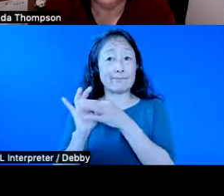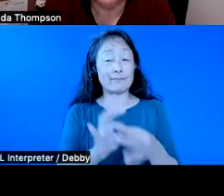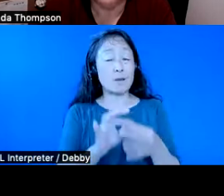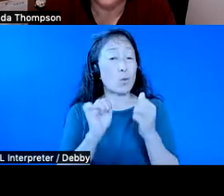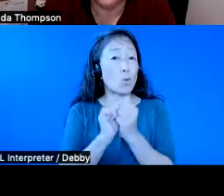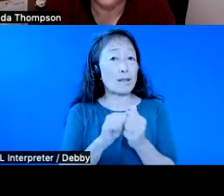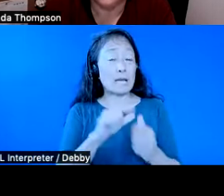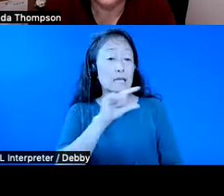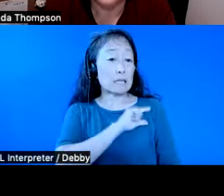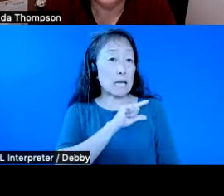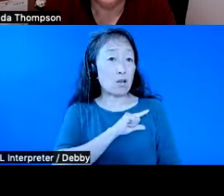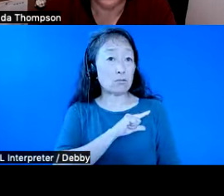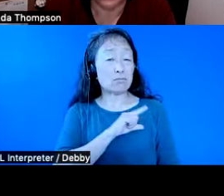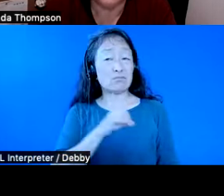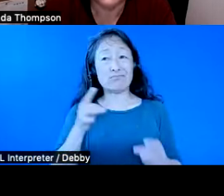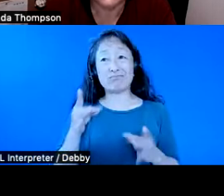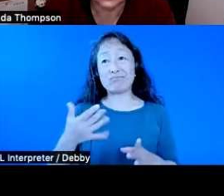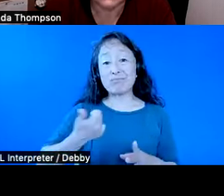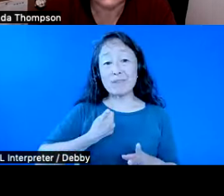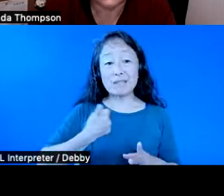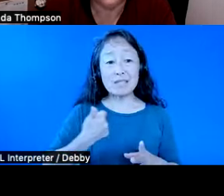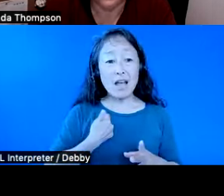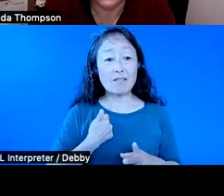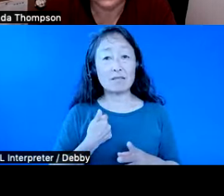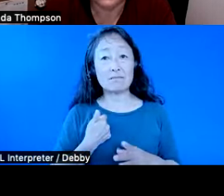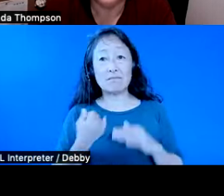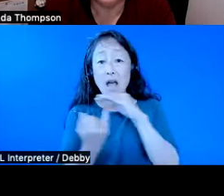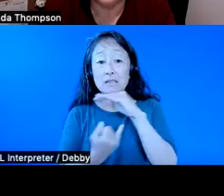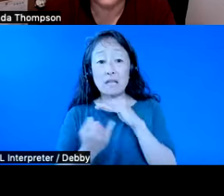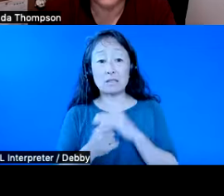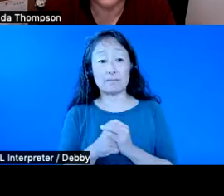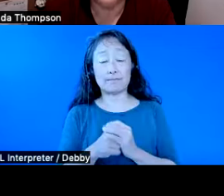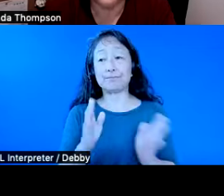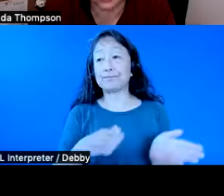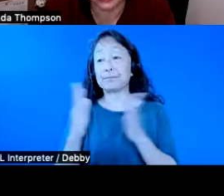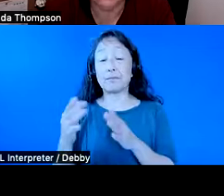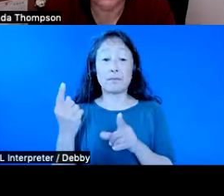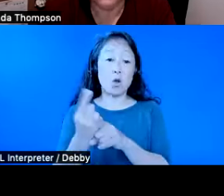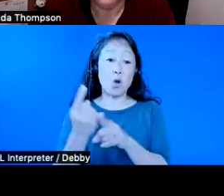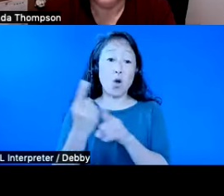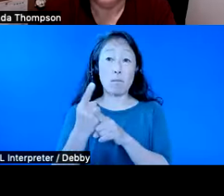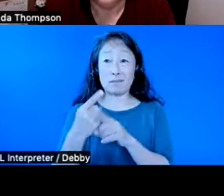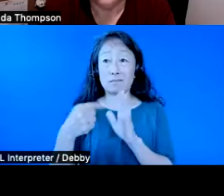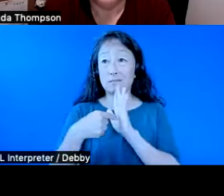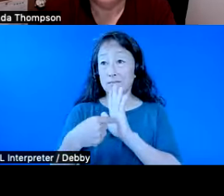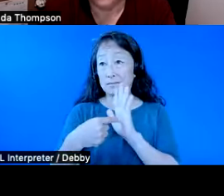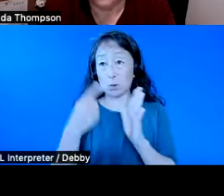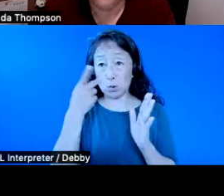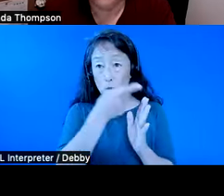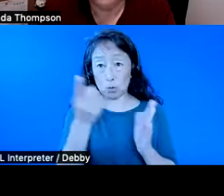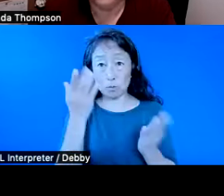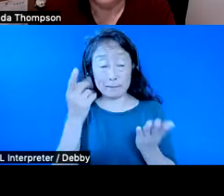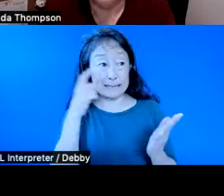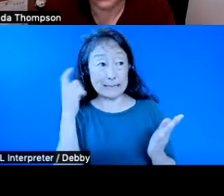isolation. Some of the more common signs that you could see is somebody who's cutting,